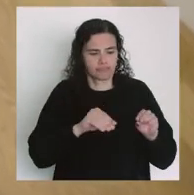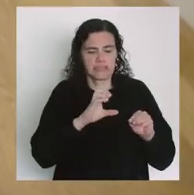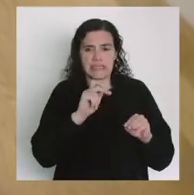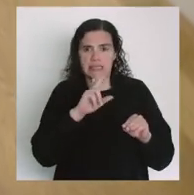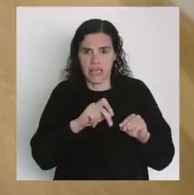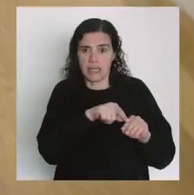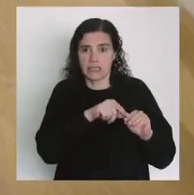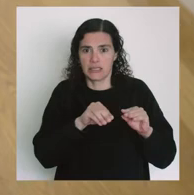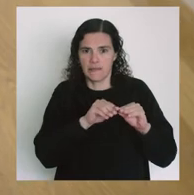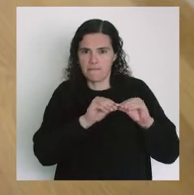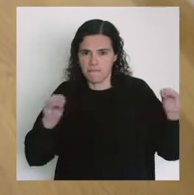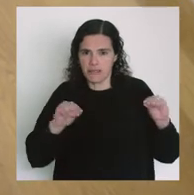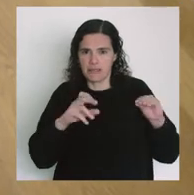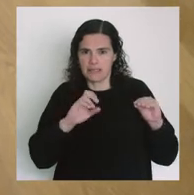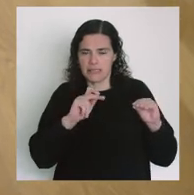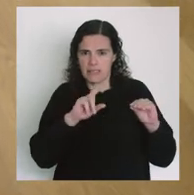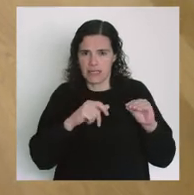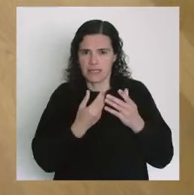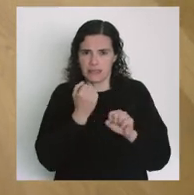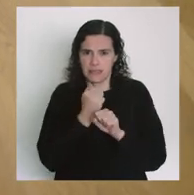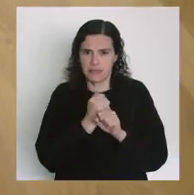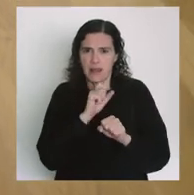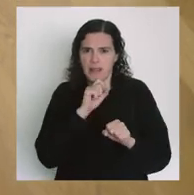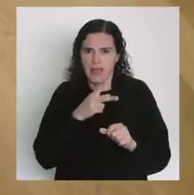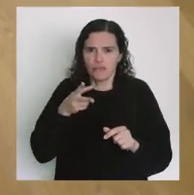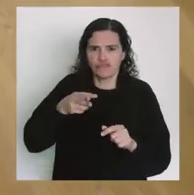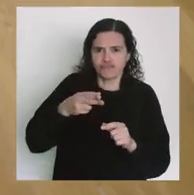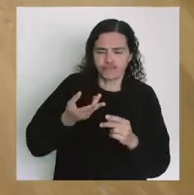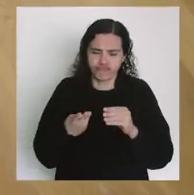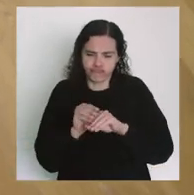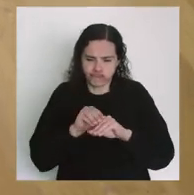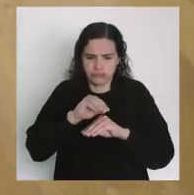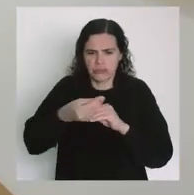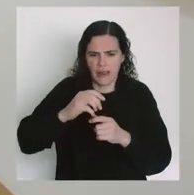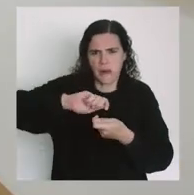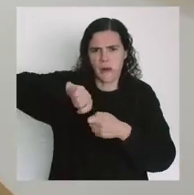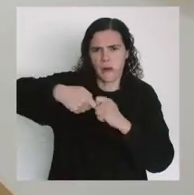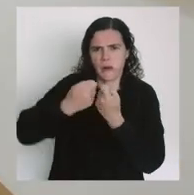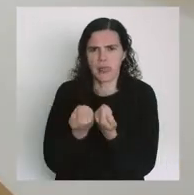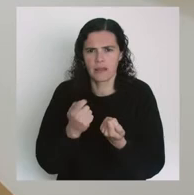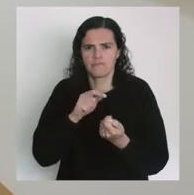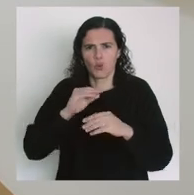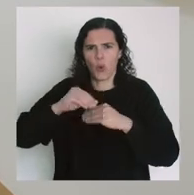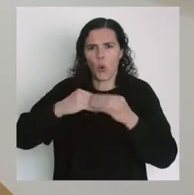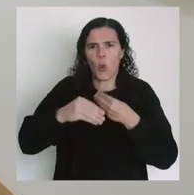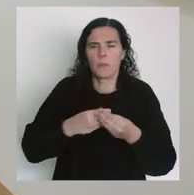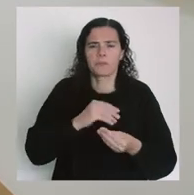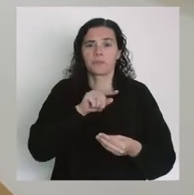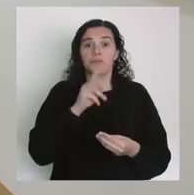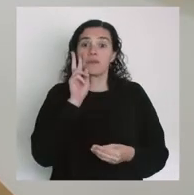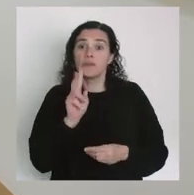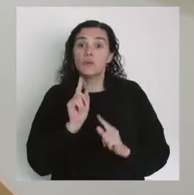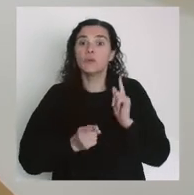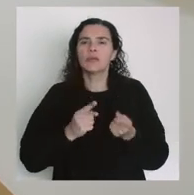they work with this flat sheet of wax that they can cut, turn, fold, break, roll, where